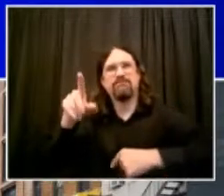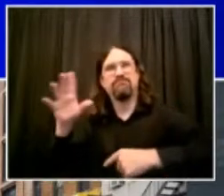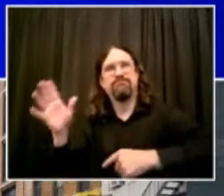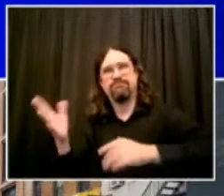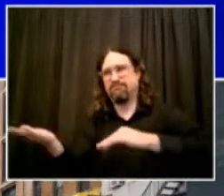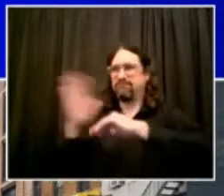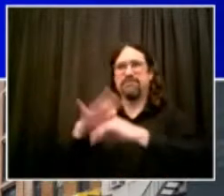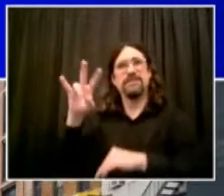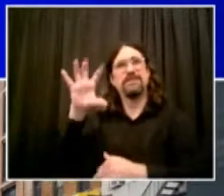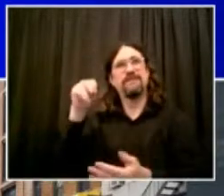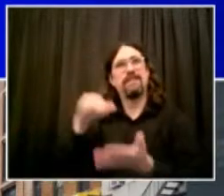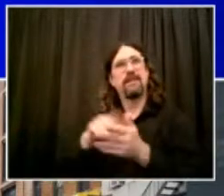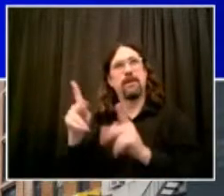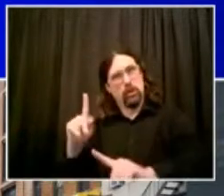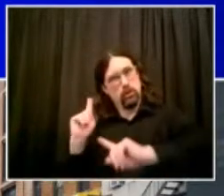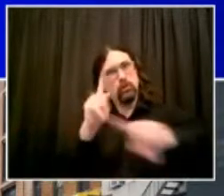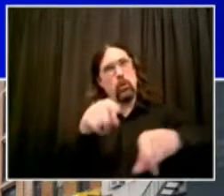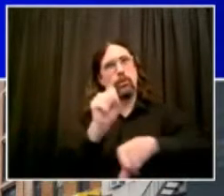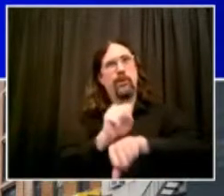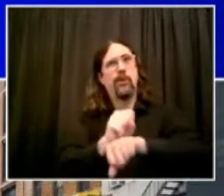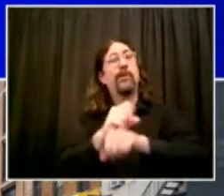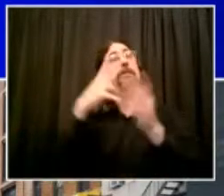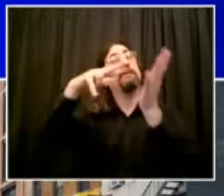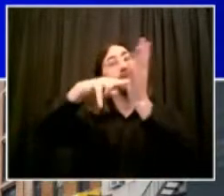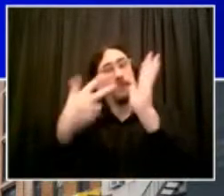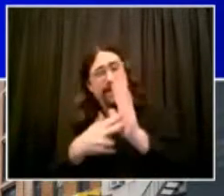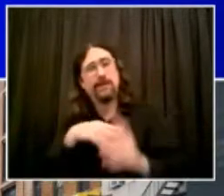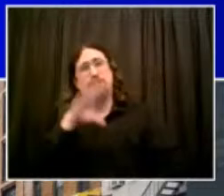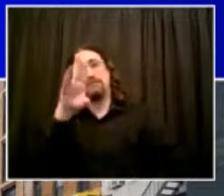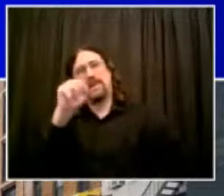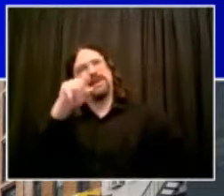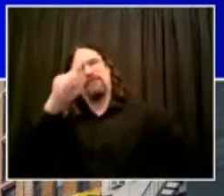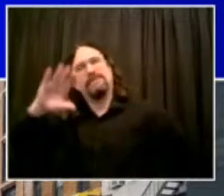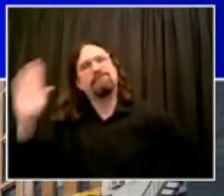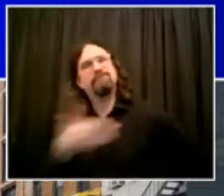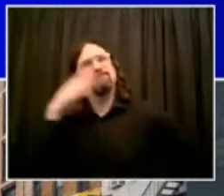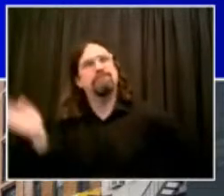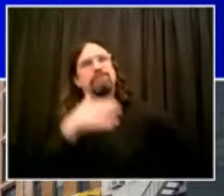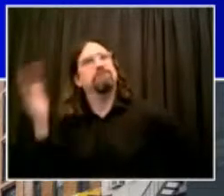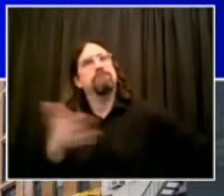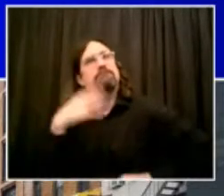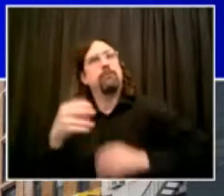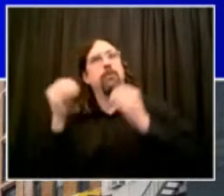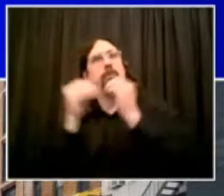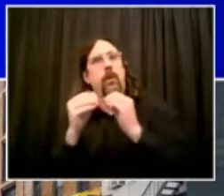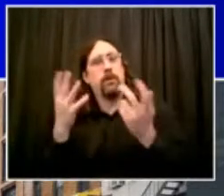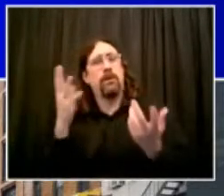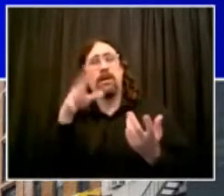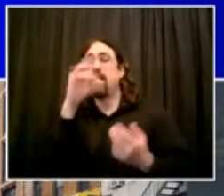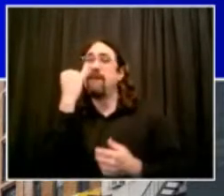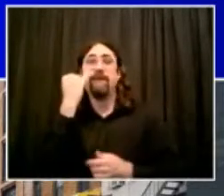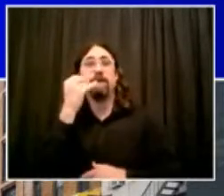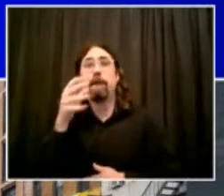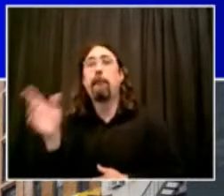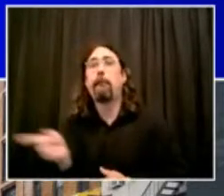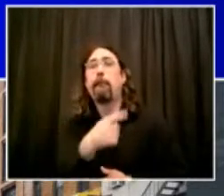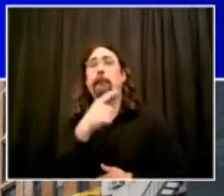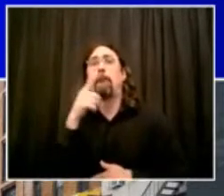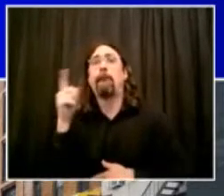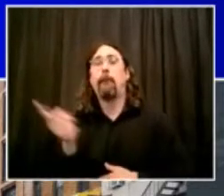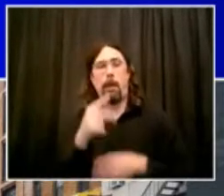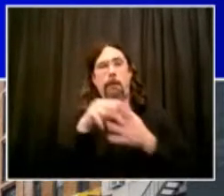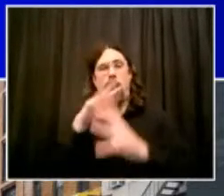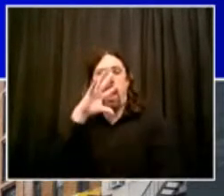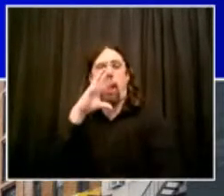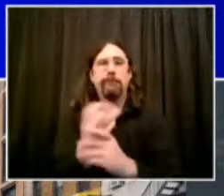and safety. That's what we want to achieve. There will be 5 new busways in New York City. Just like the success we've